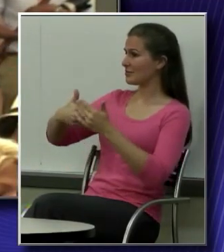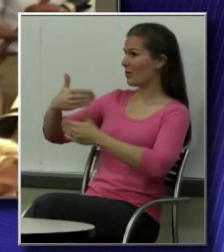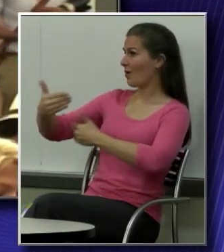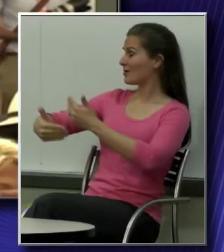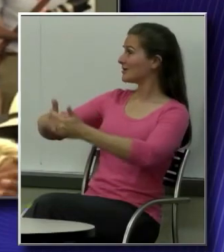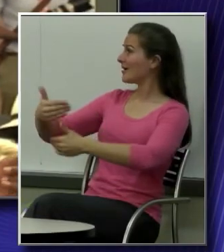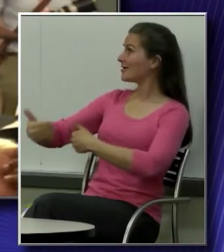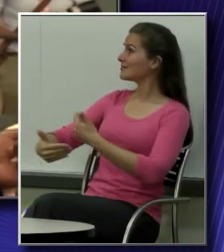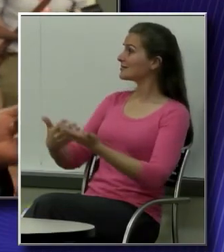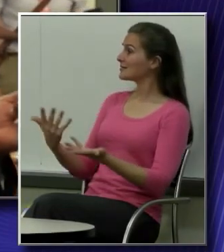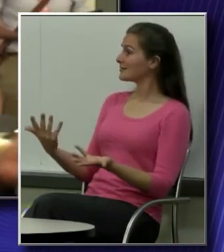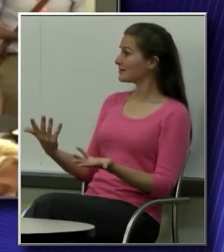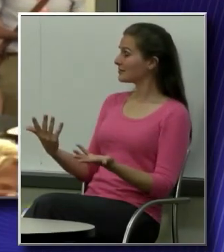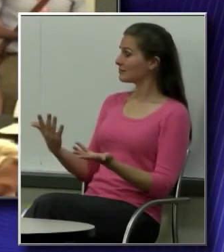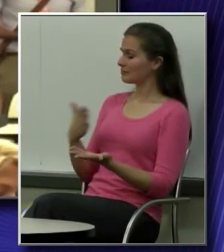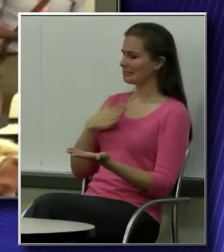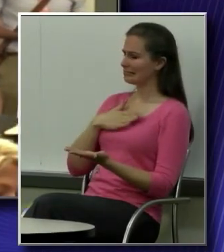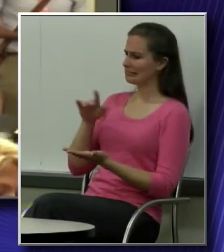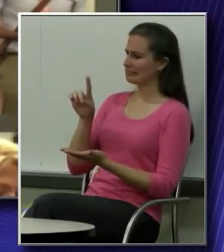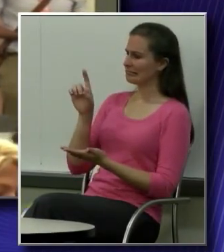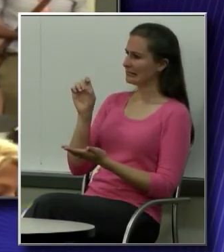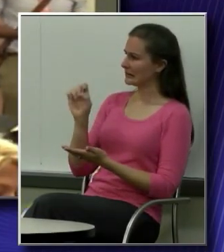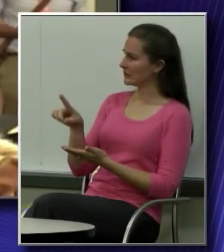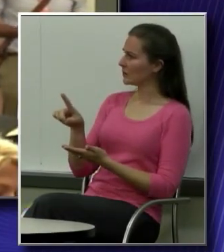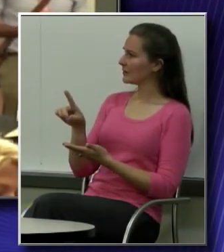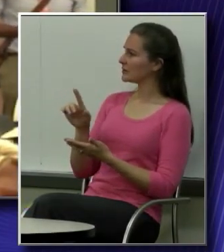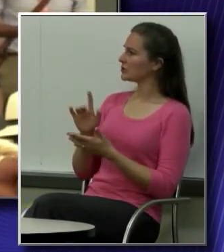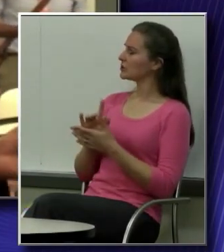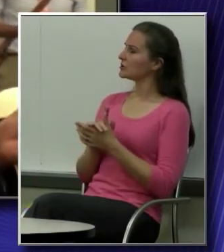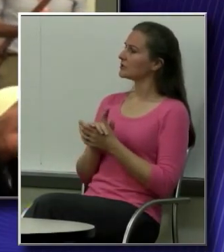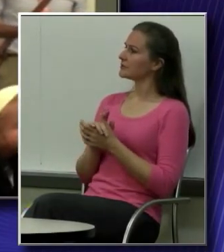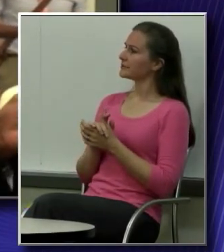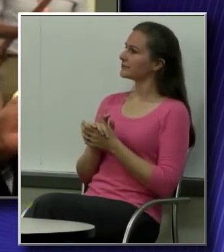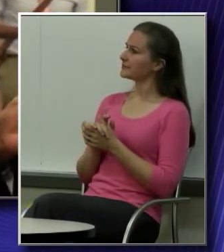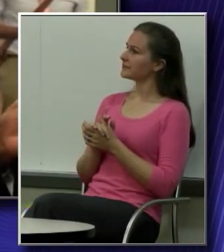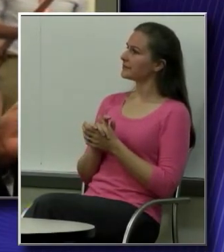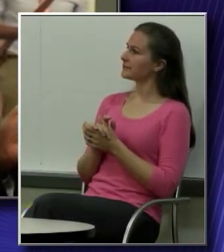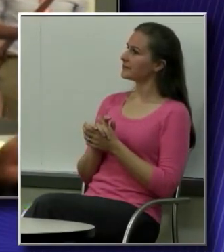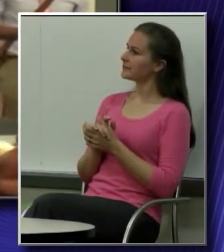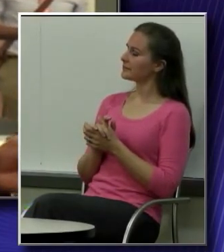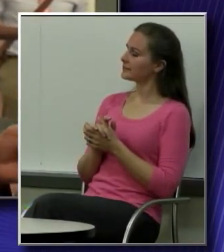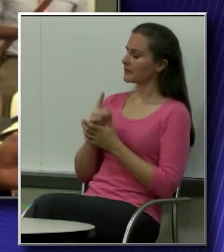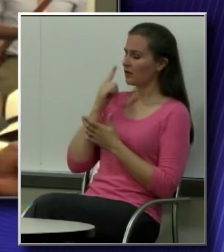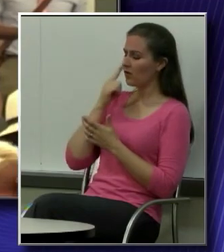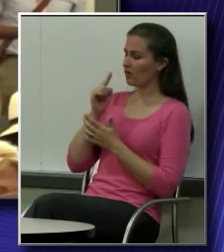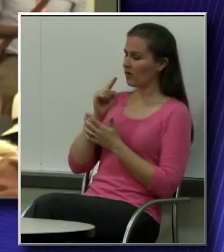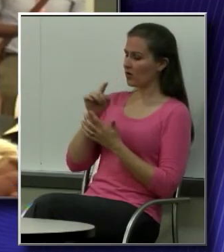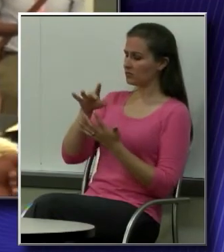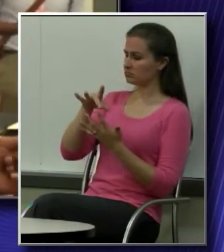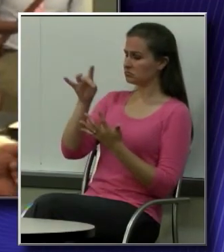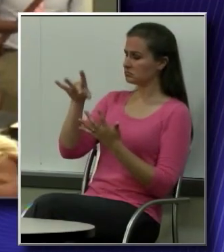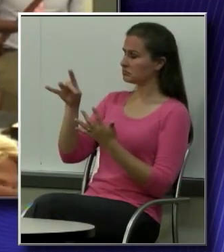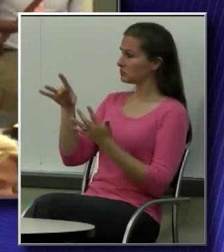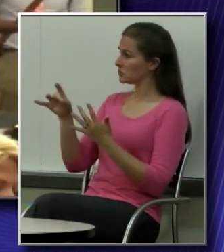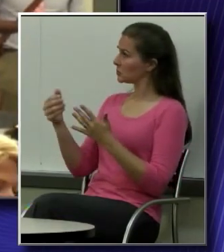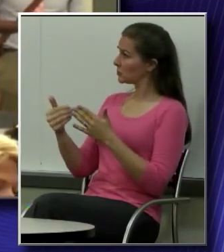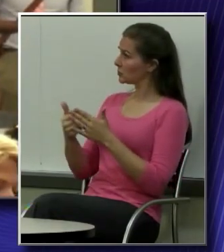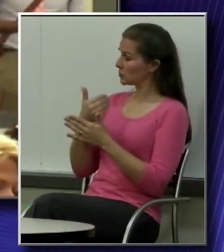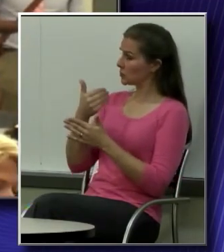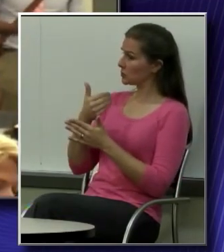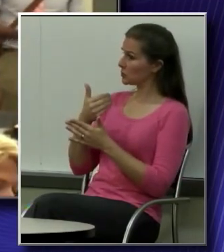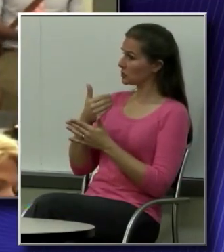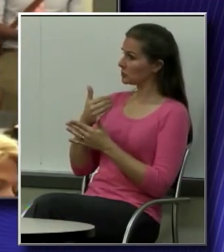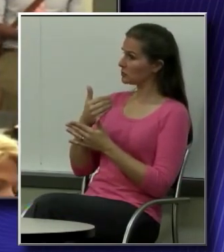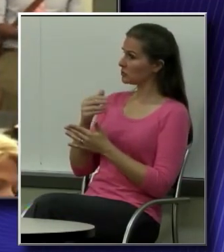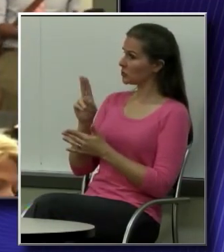process. My question is, in selecting the new UNC